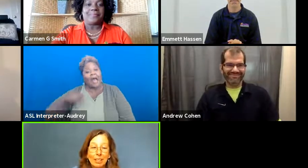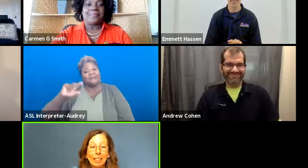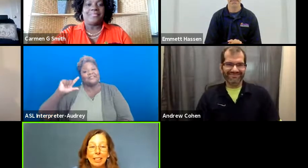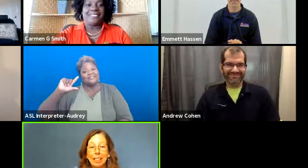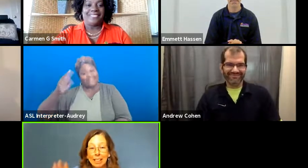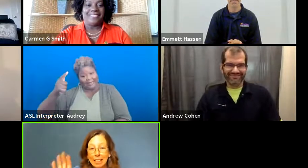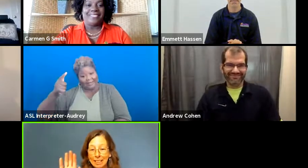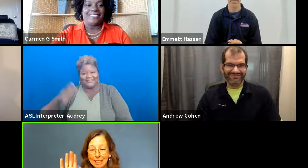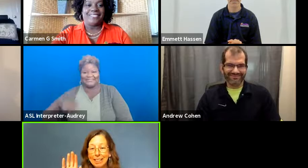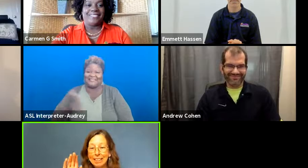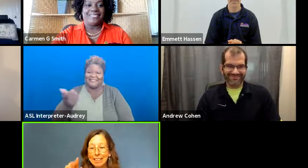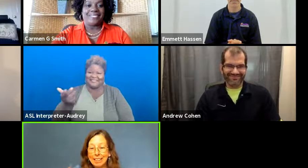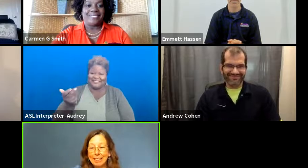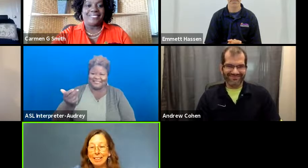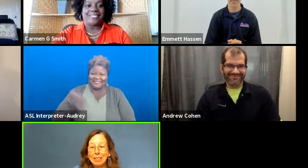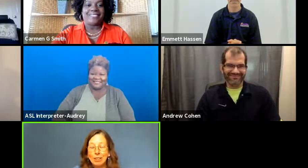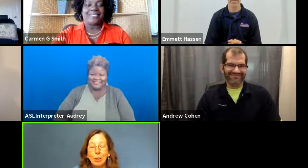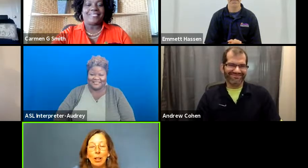that.